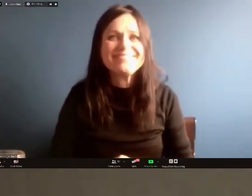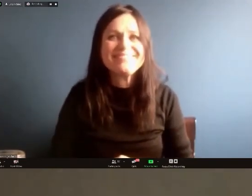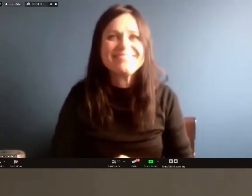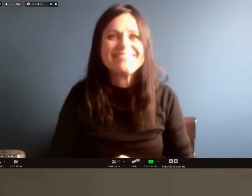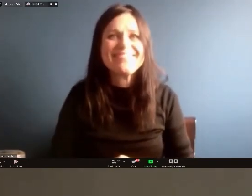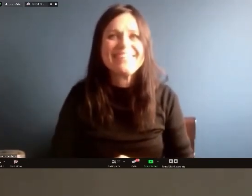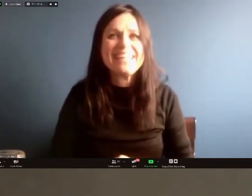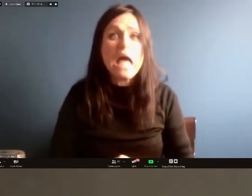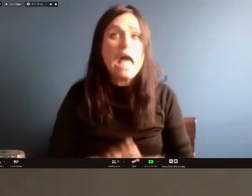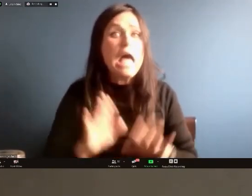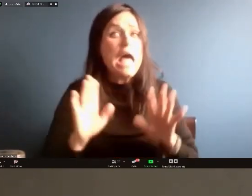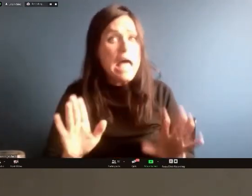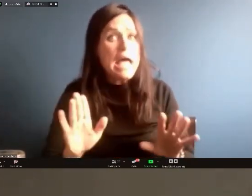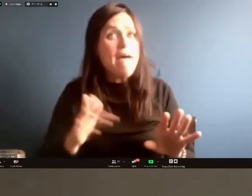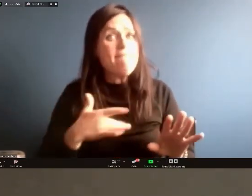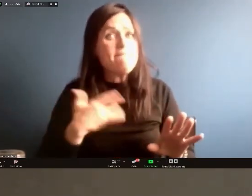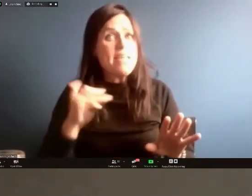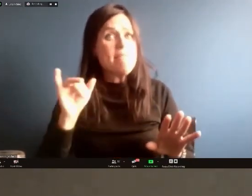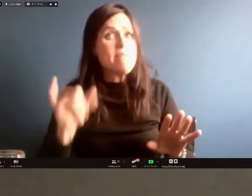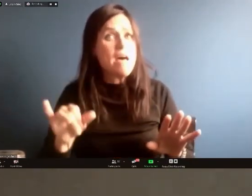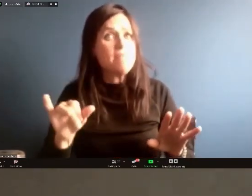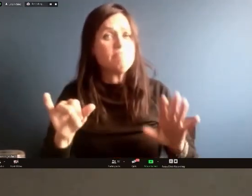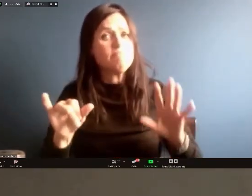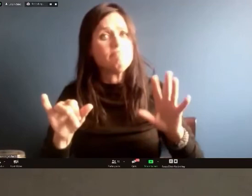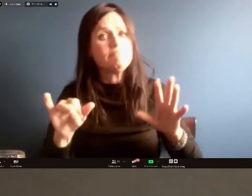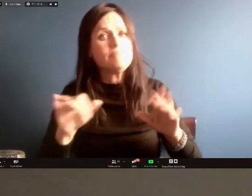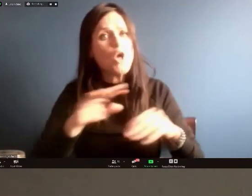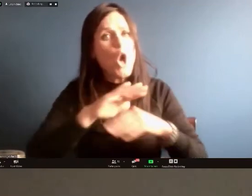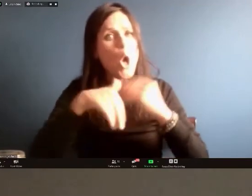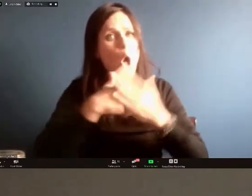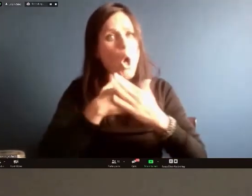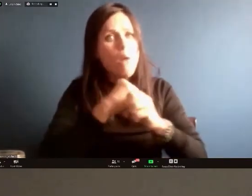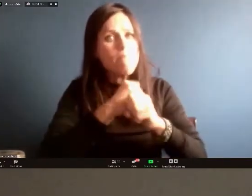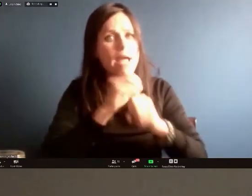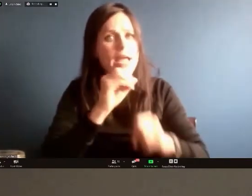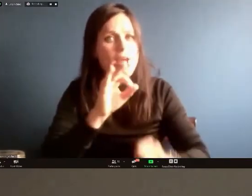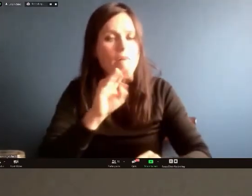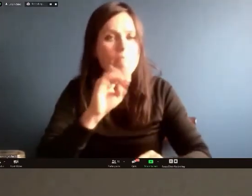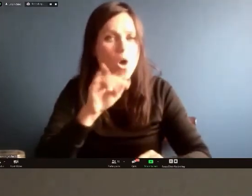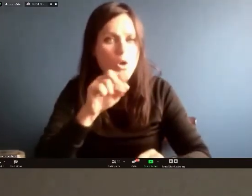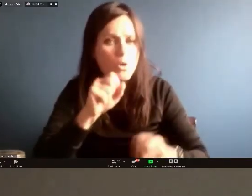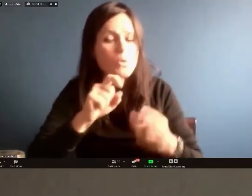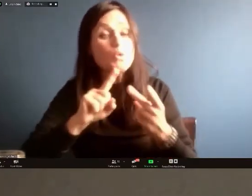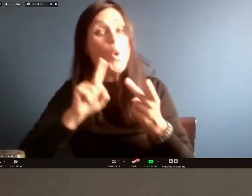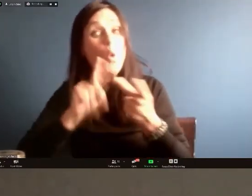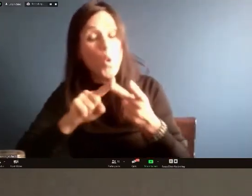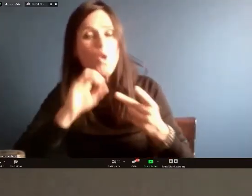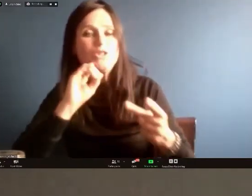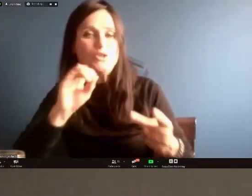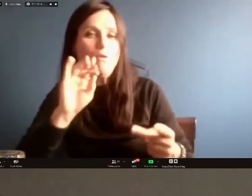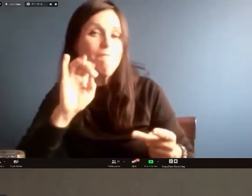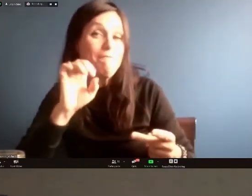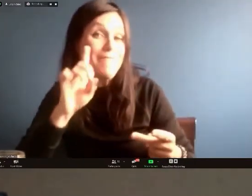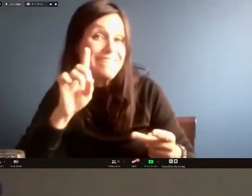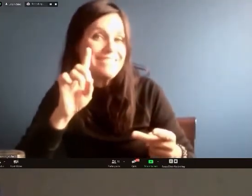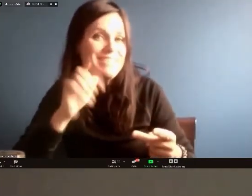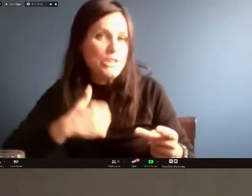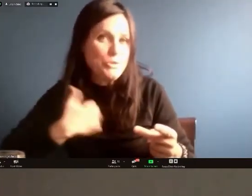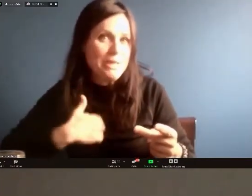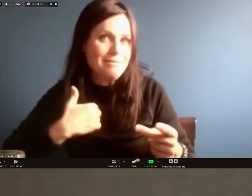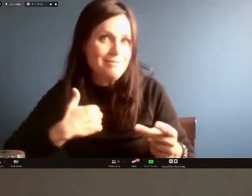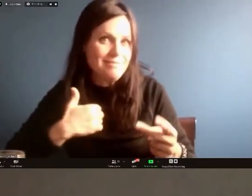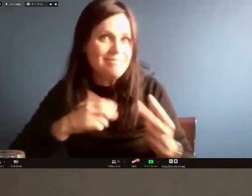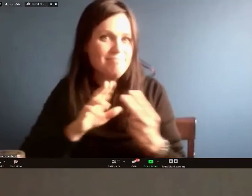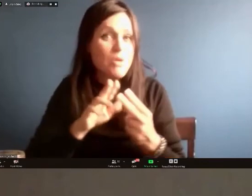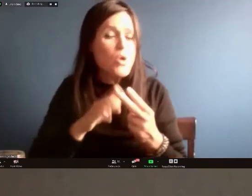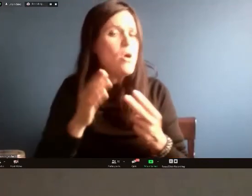I would say probably either We Are All Made of Molecules or No Fixed Address, because no book is